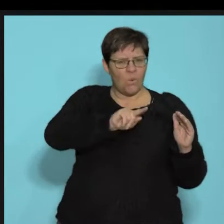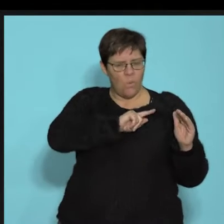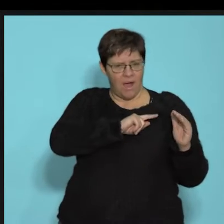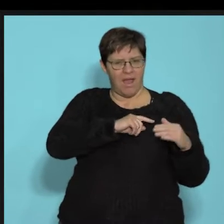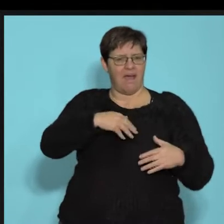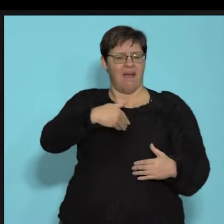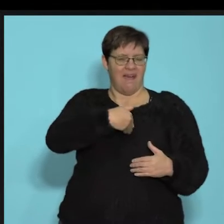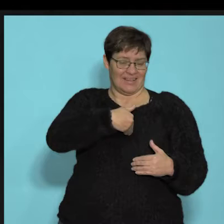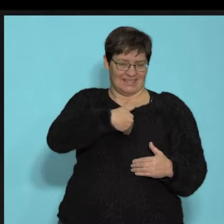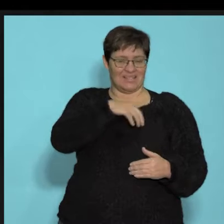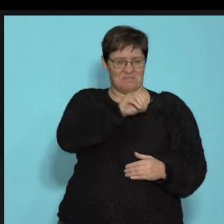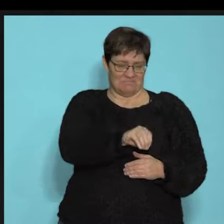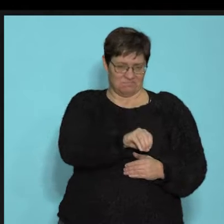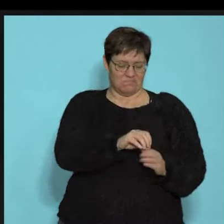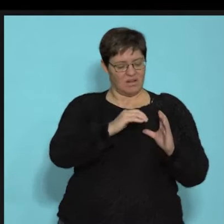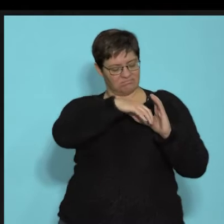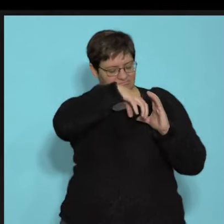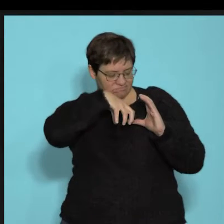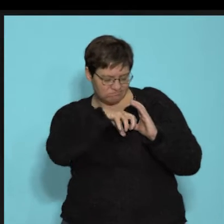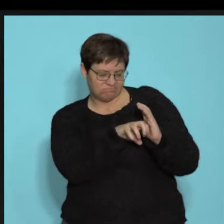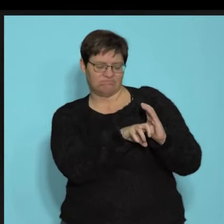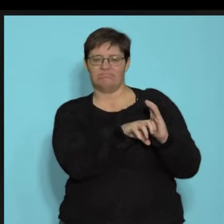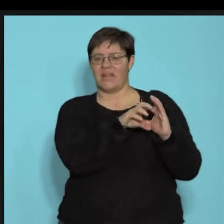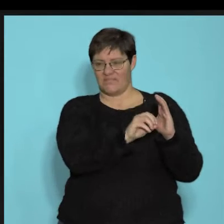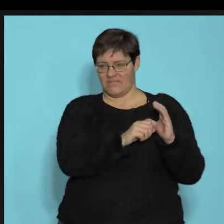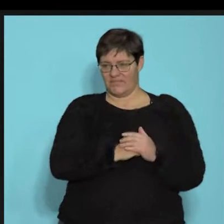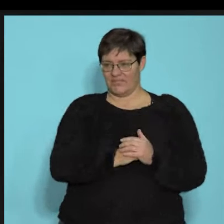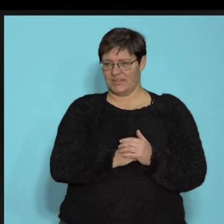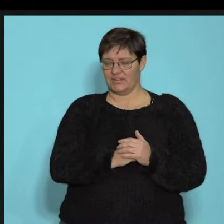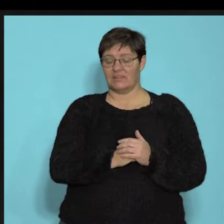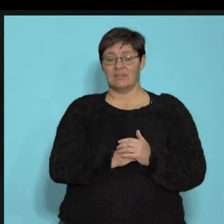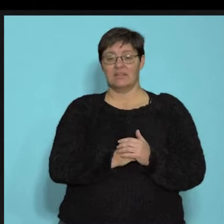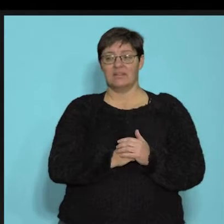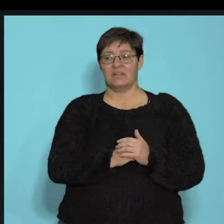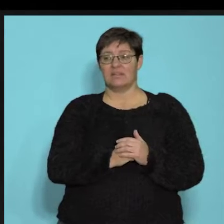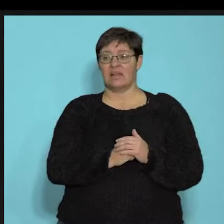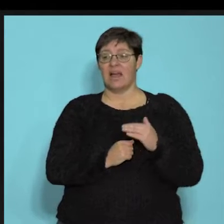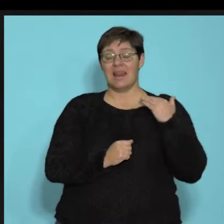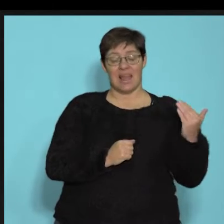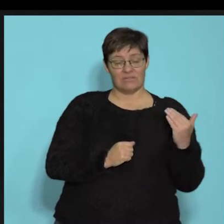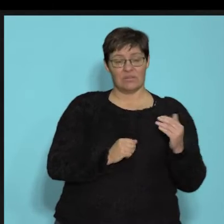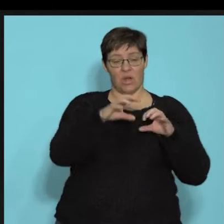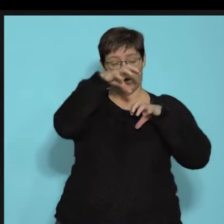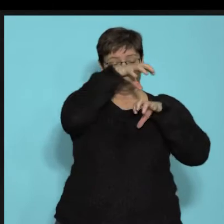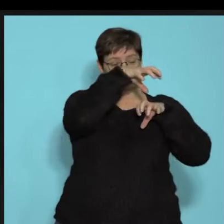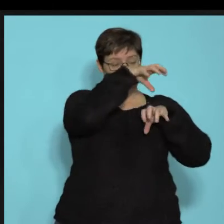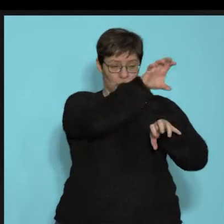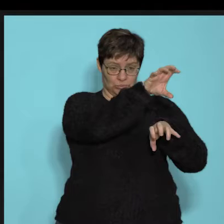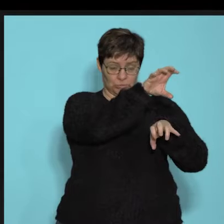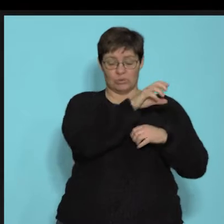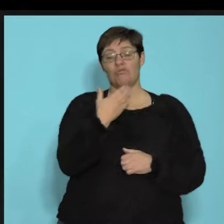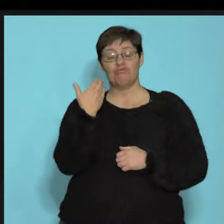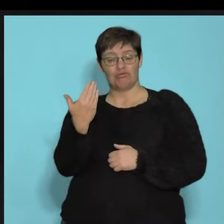because the heart is going to be in its place. And you'll see over here that the left-hand side has 2 lobes, whereas